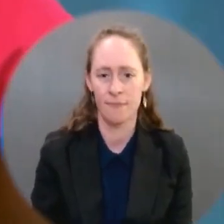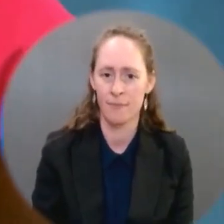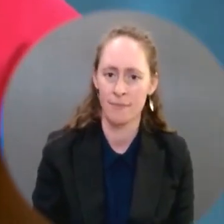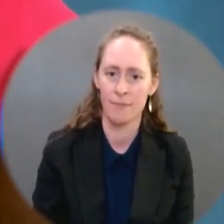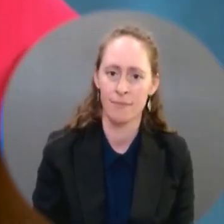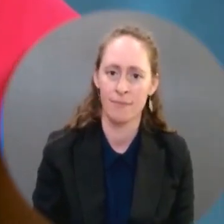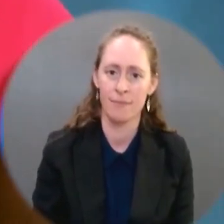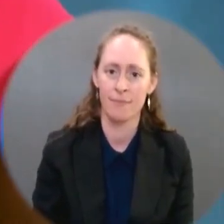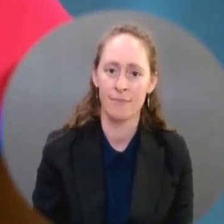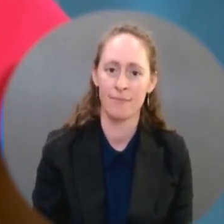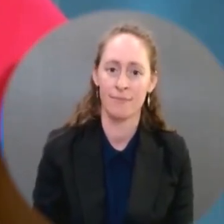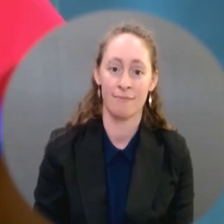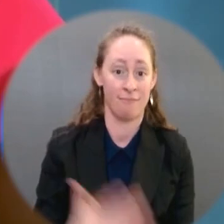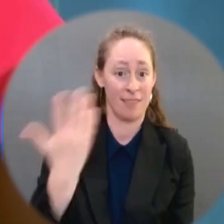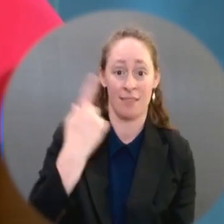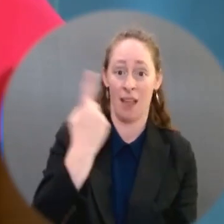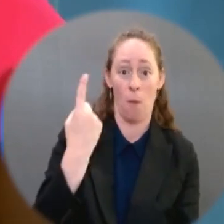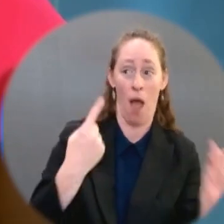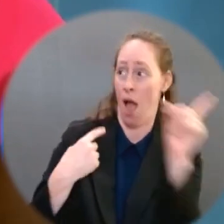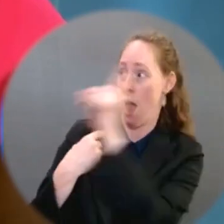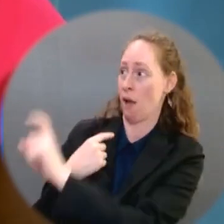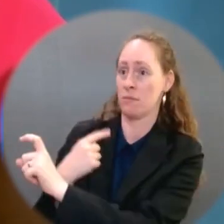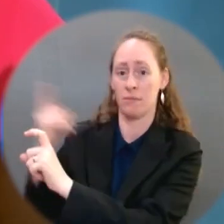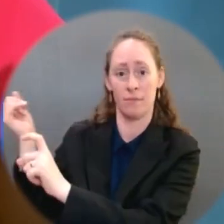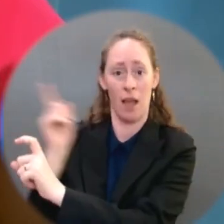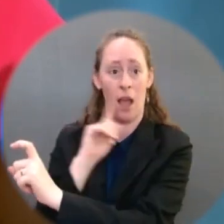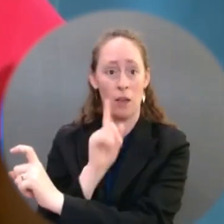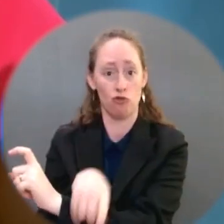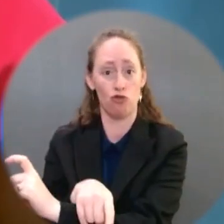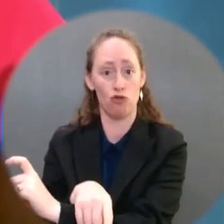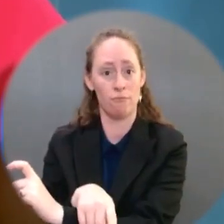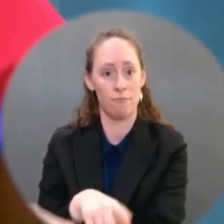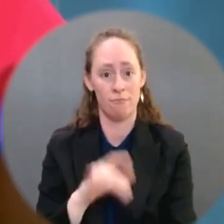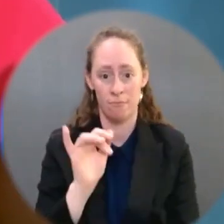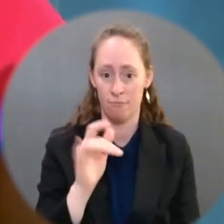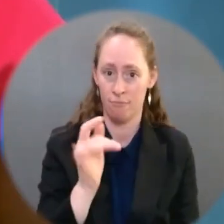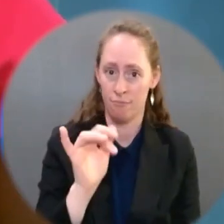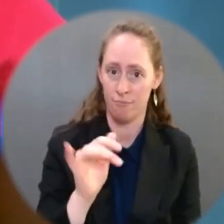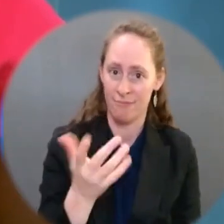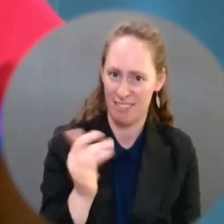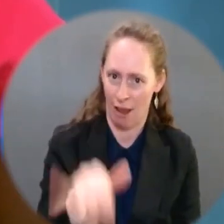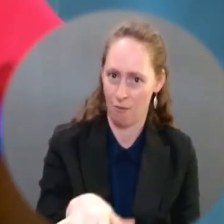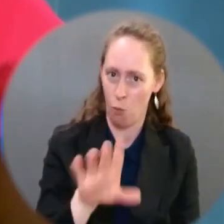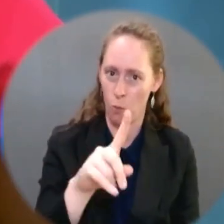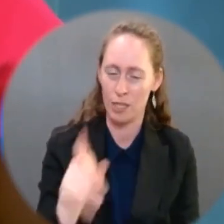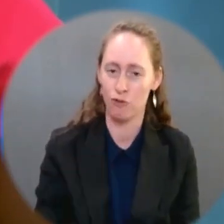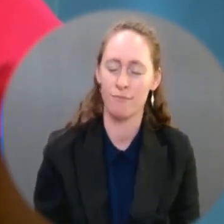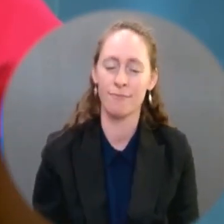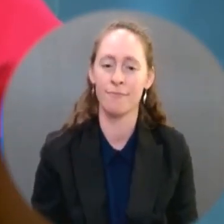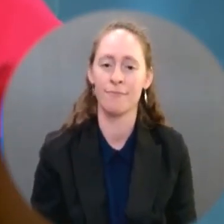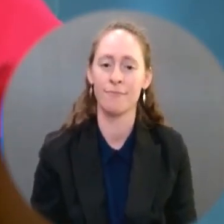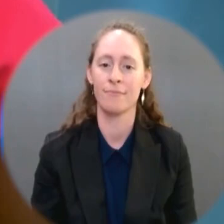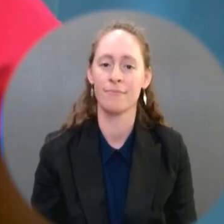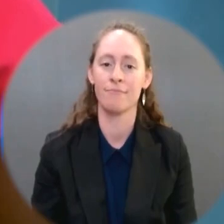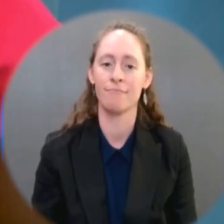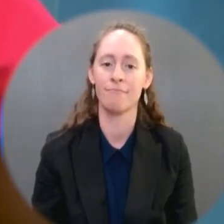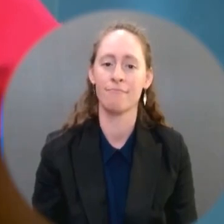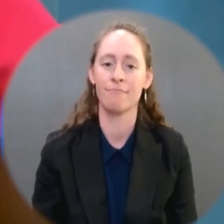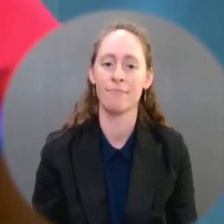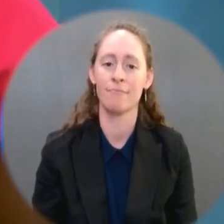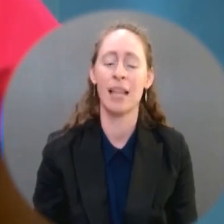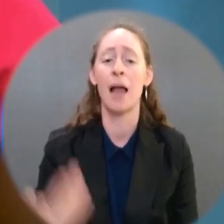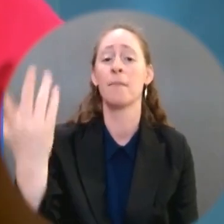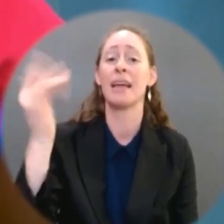president was asked this question, and he spoke to it directly. And I do believe that, you know,